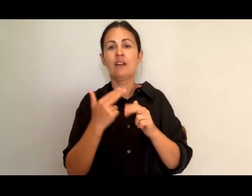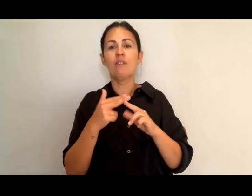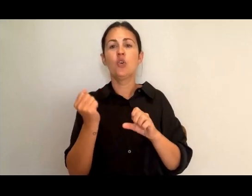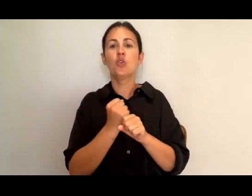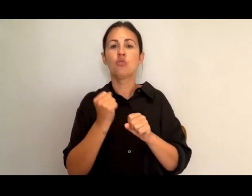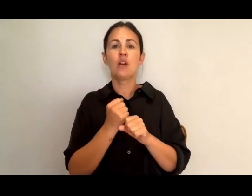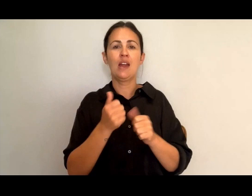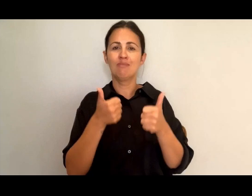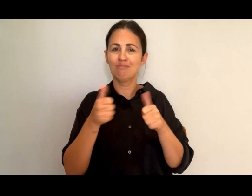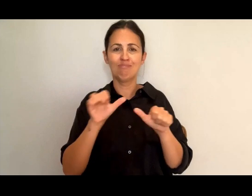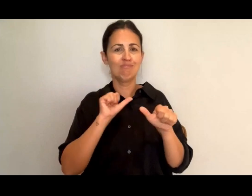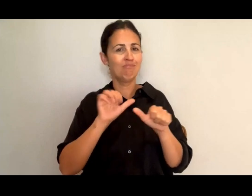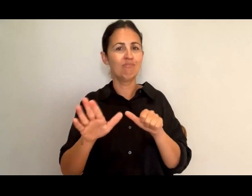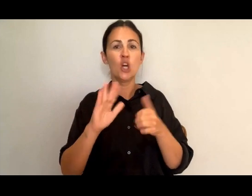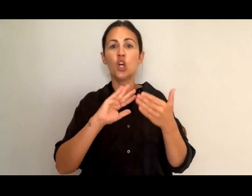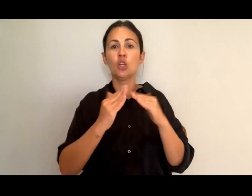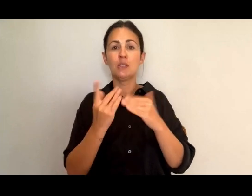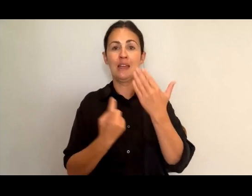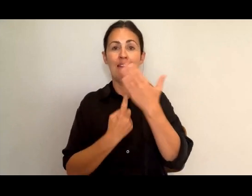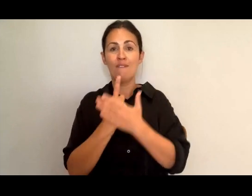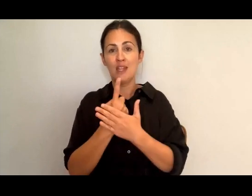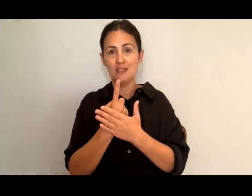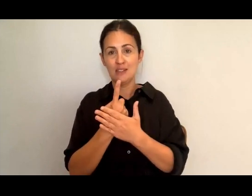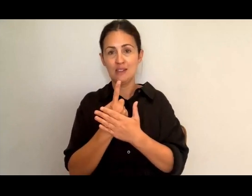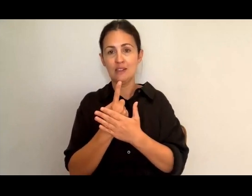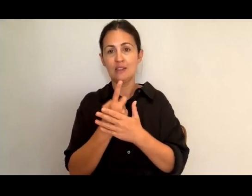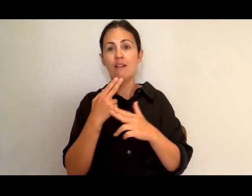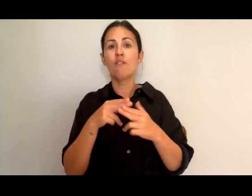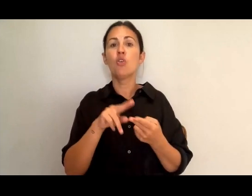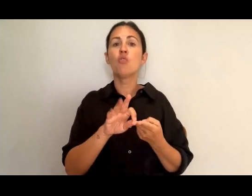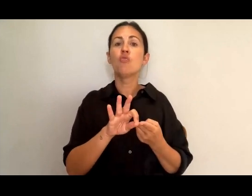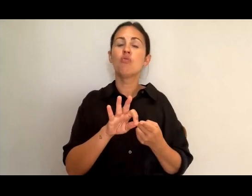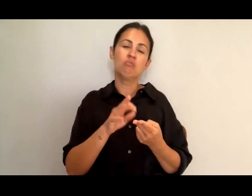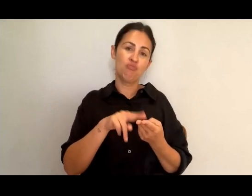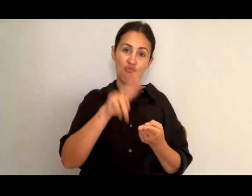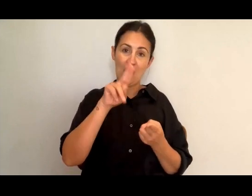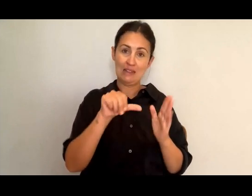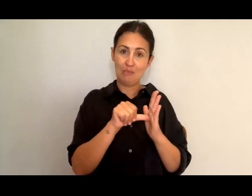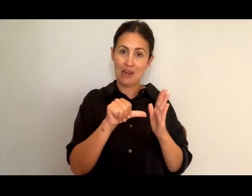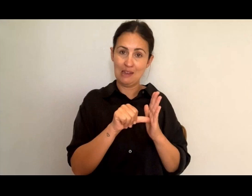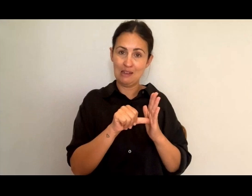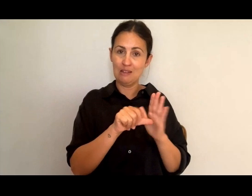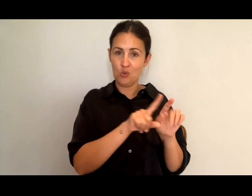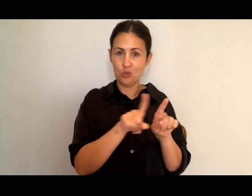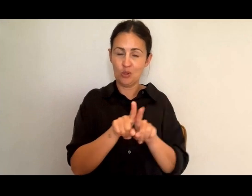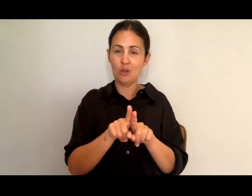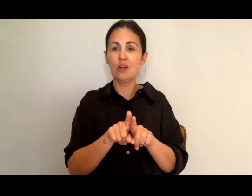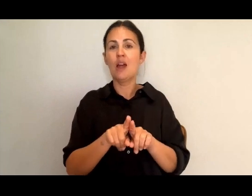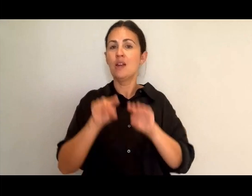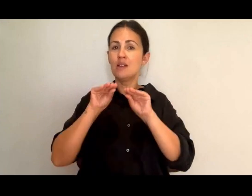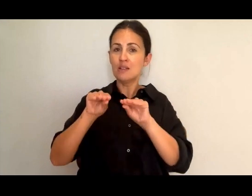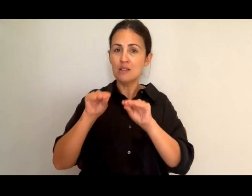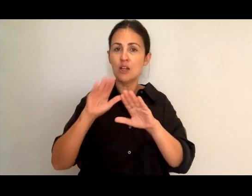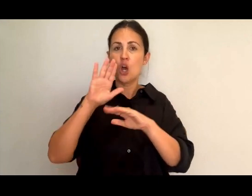event that served a lot of purposes, including raising money for Lifeline and raising awareness of the fact that community members could bring